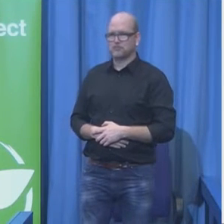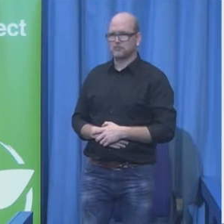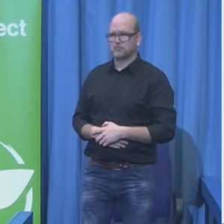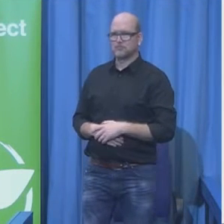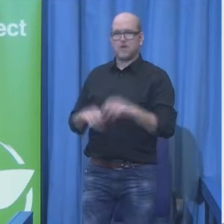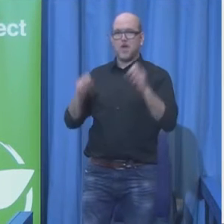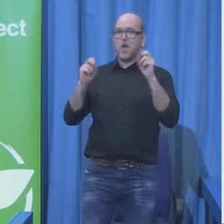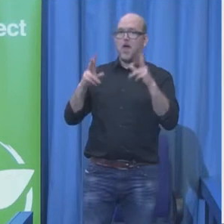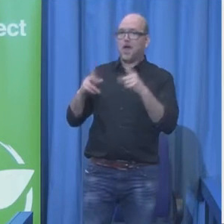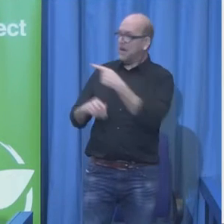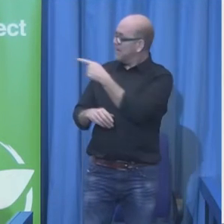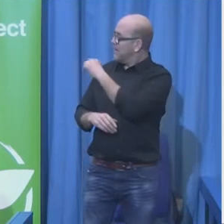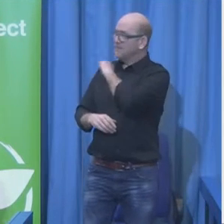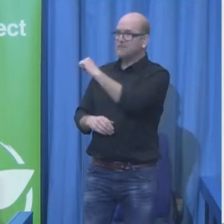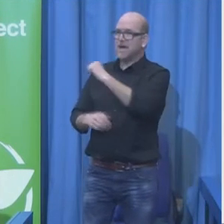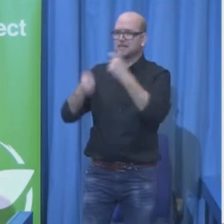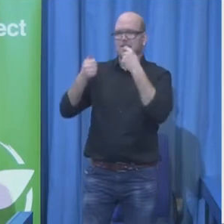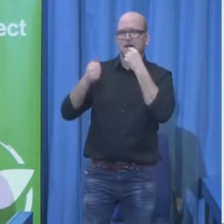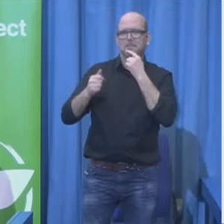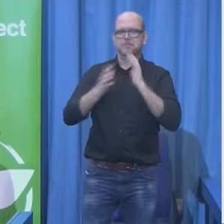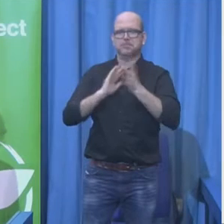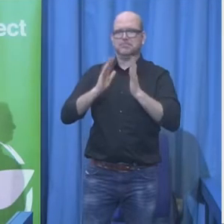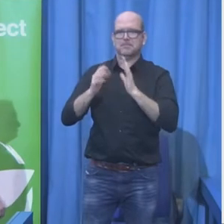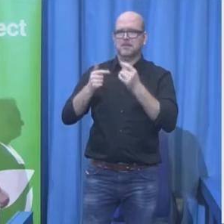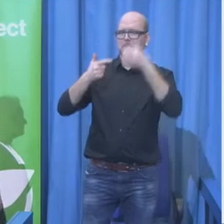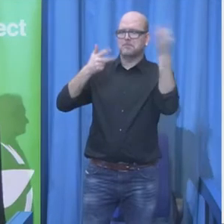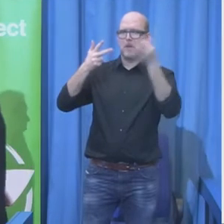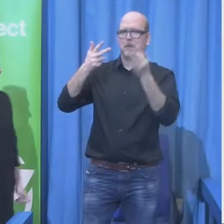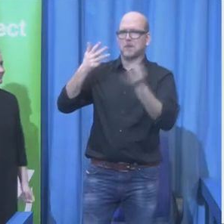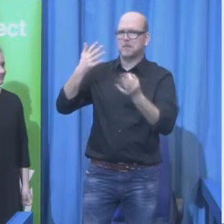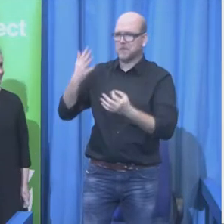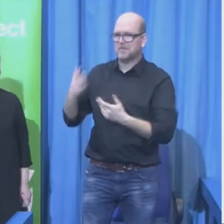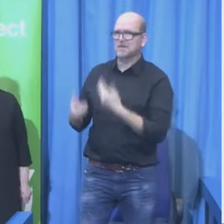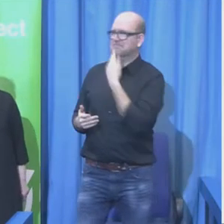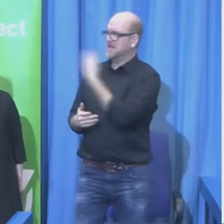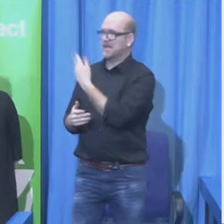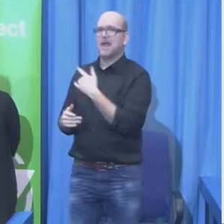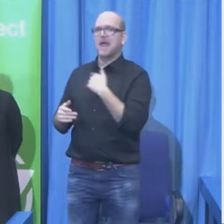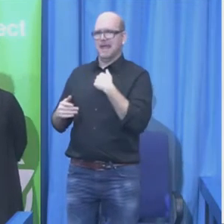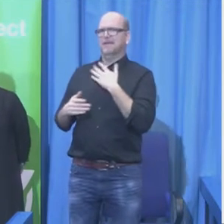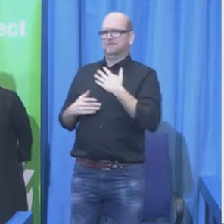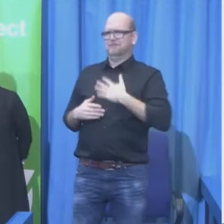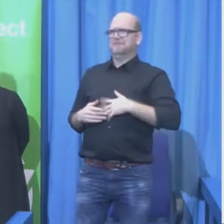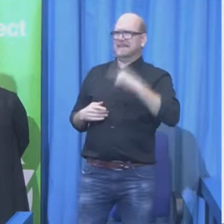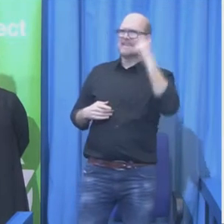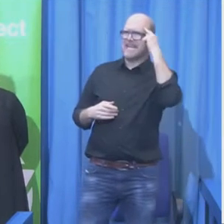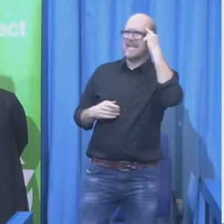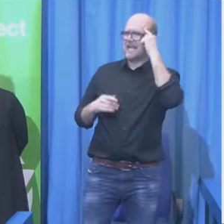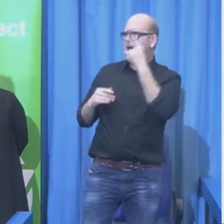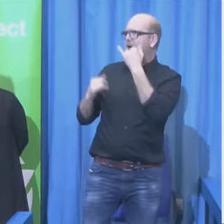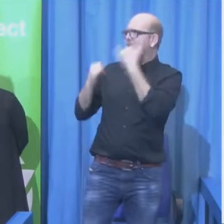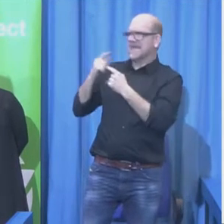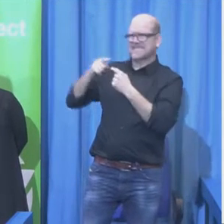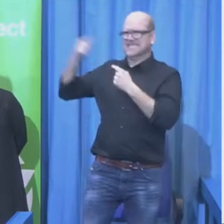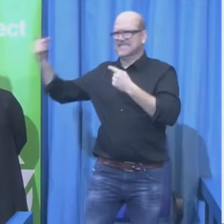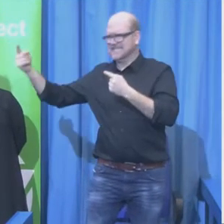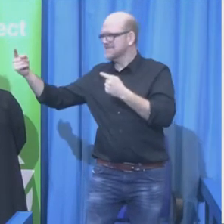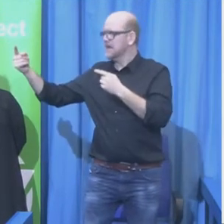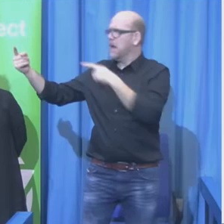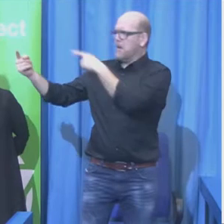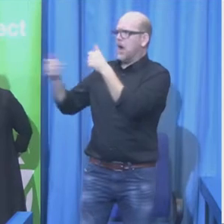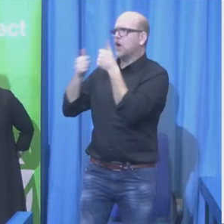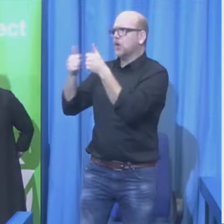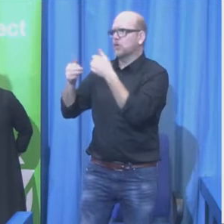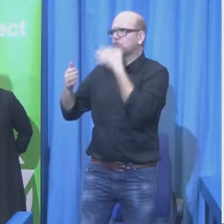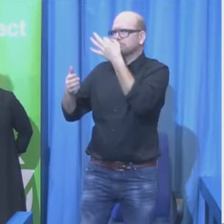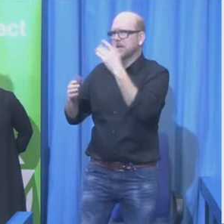point of view. Last, not least of our speakers, thank you for the patience. It's Honorable Marek Plura,